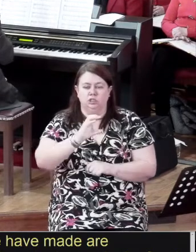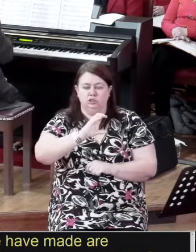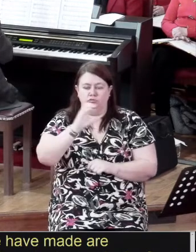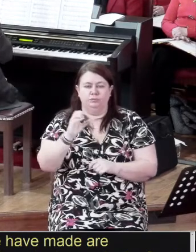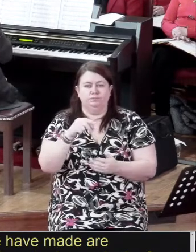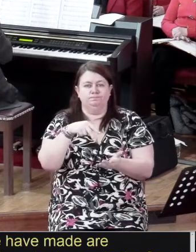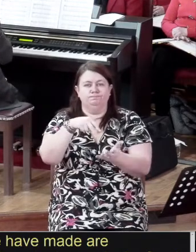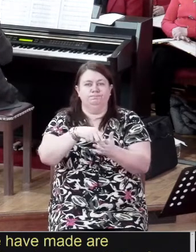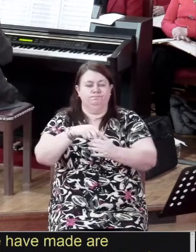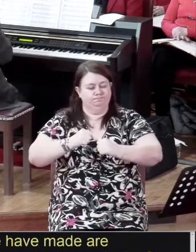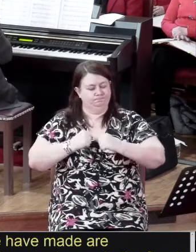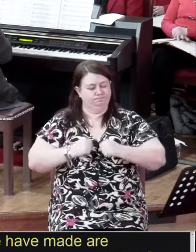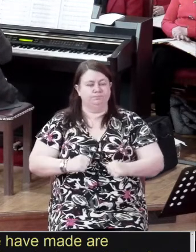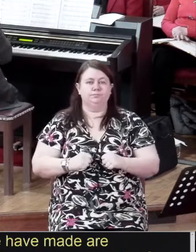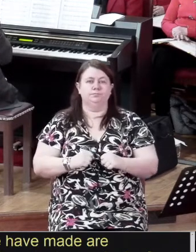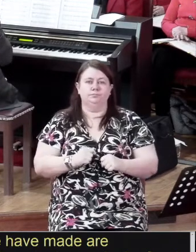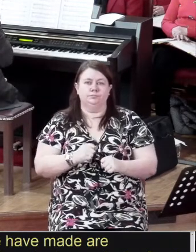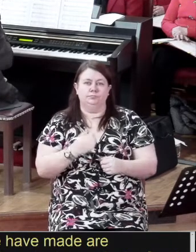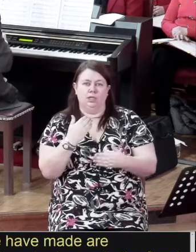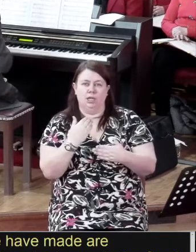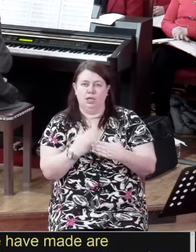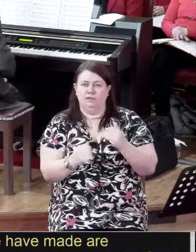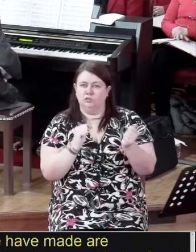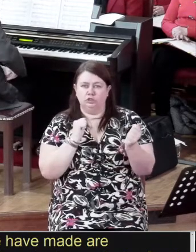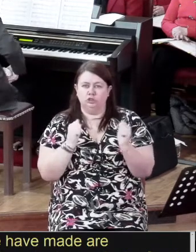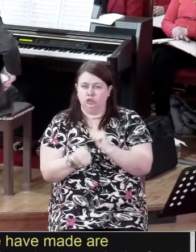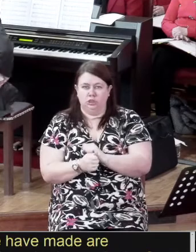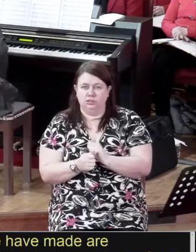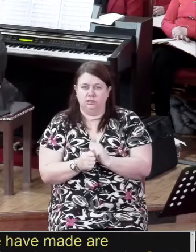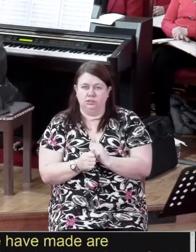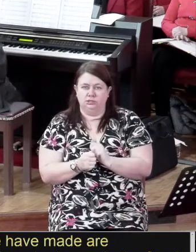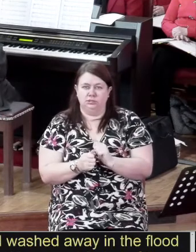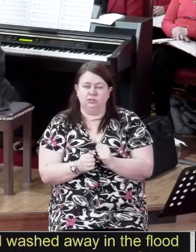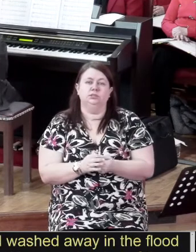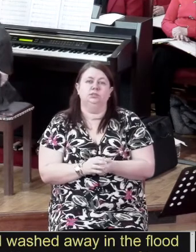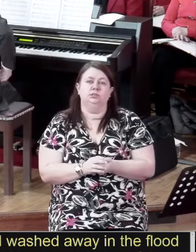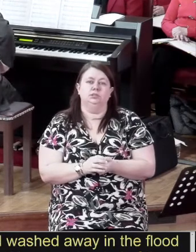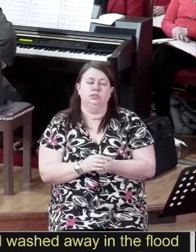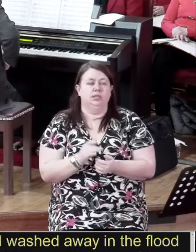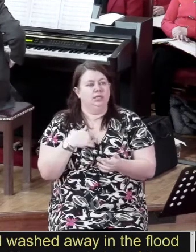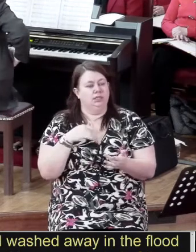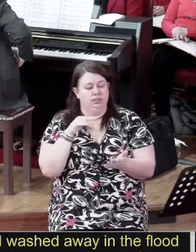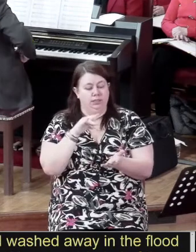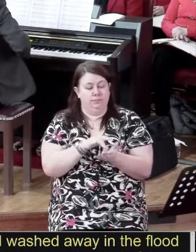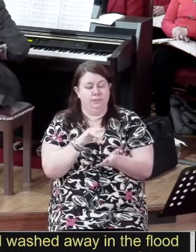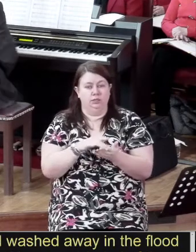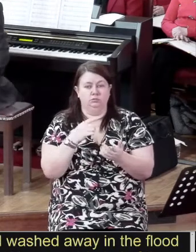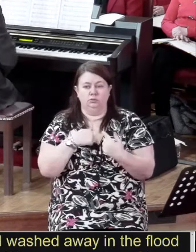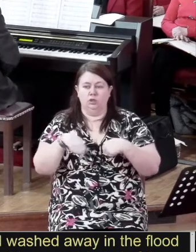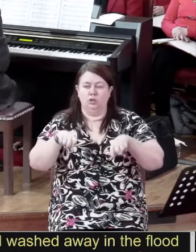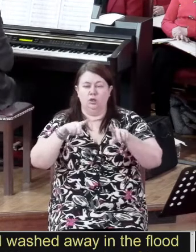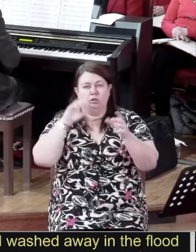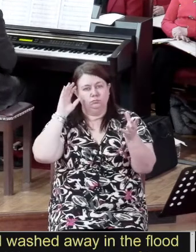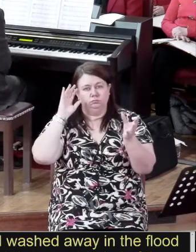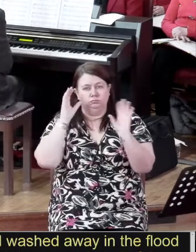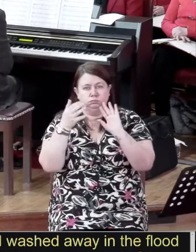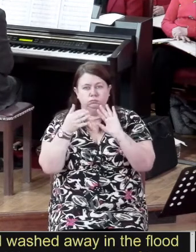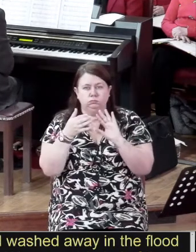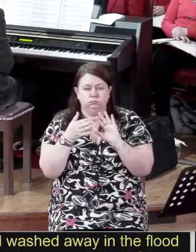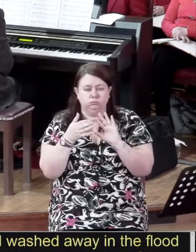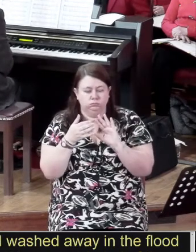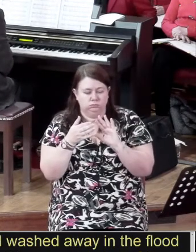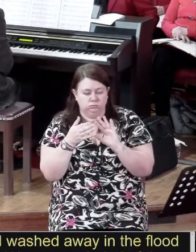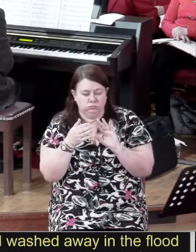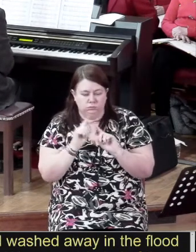firm as our unchanging Saviour. In the midst of our confusion and disillusionment,